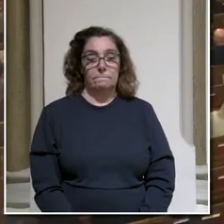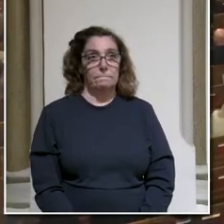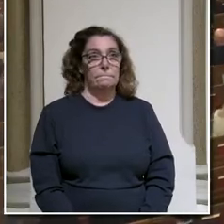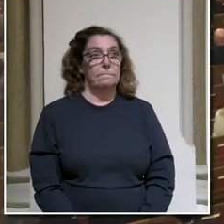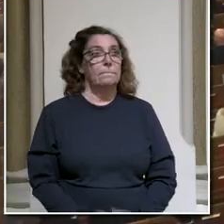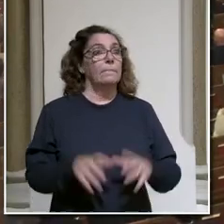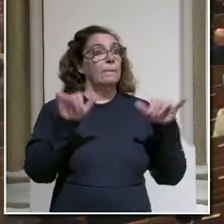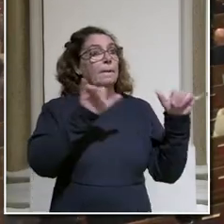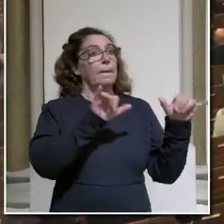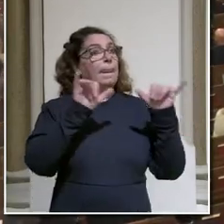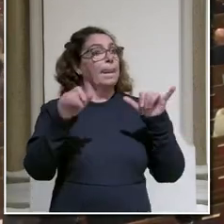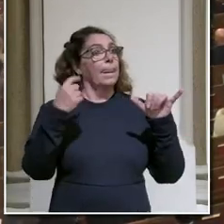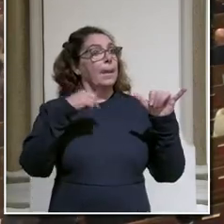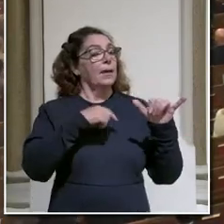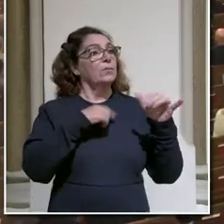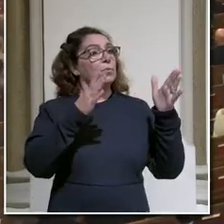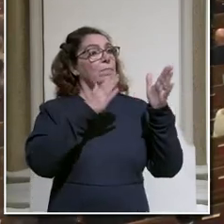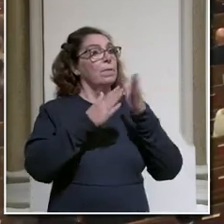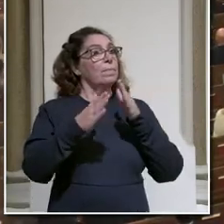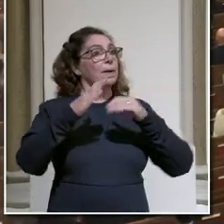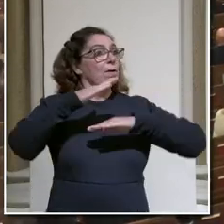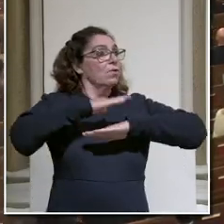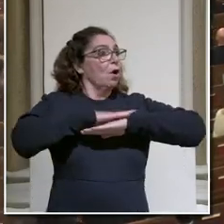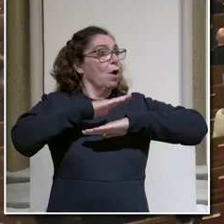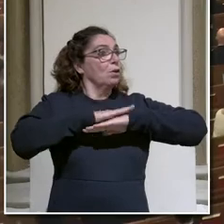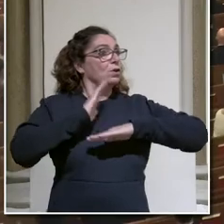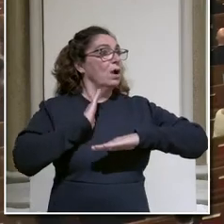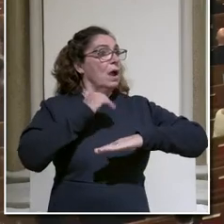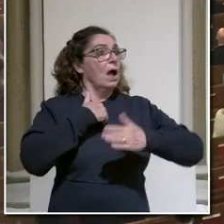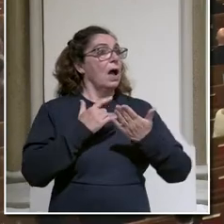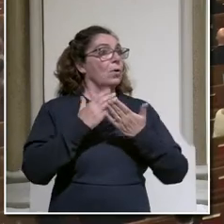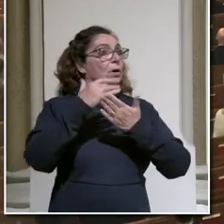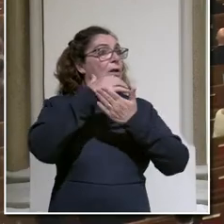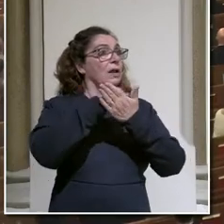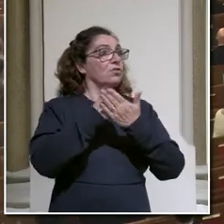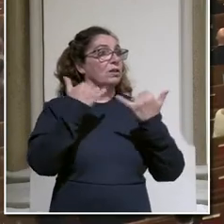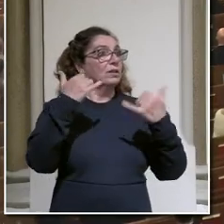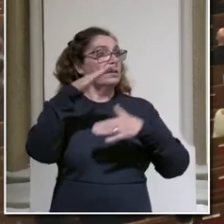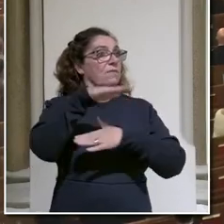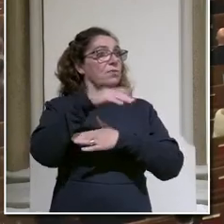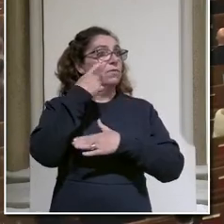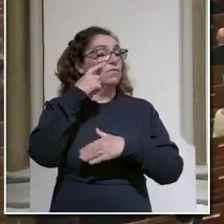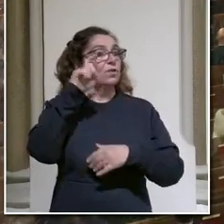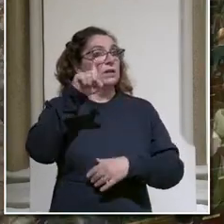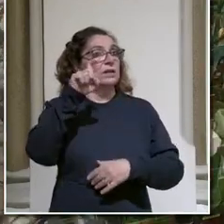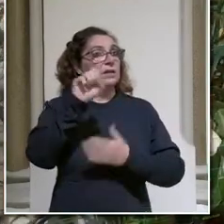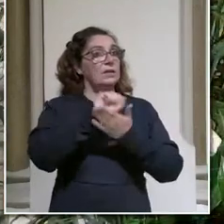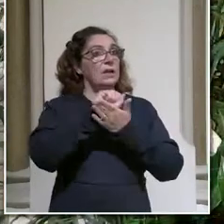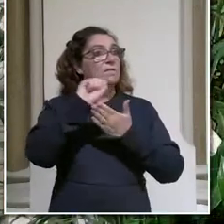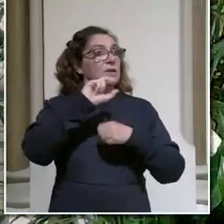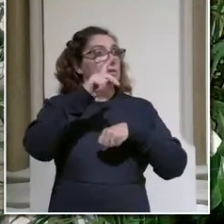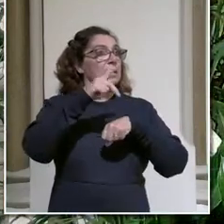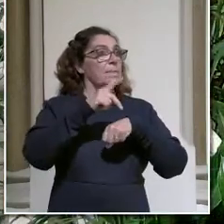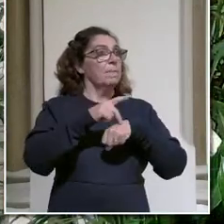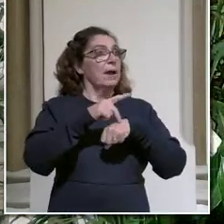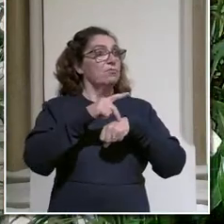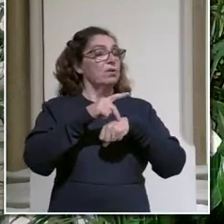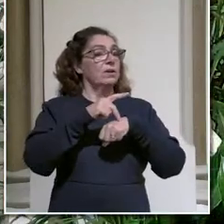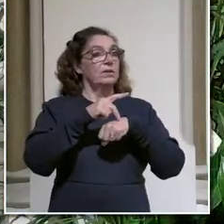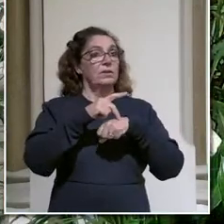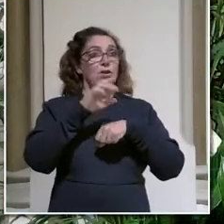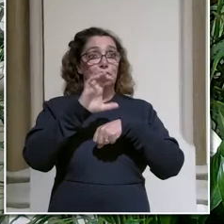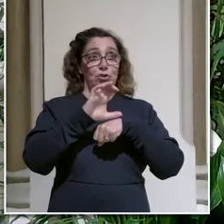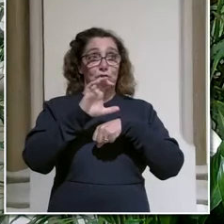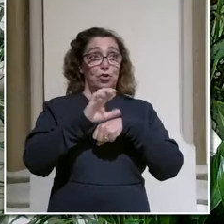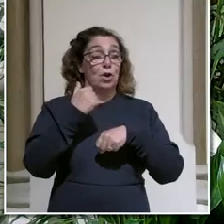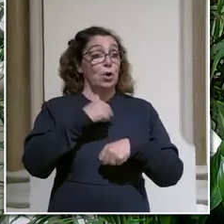As we prepare the altar, our collection this afternoon is for the needs of St. Patrick's Church. We invite you to use the PayPal QR codes found